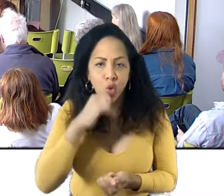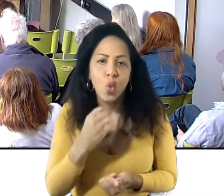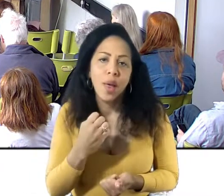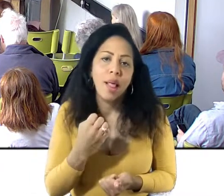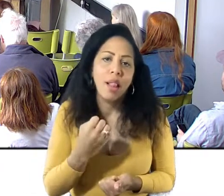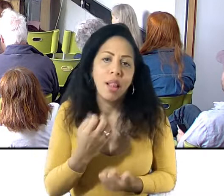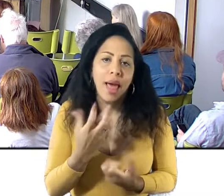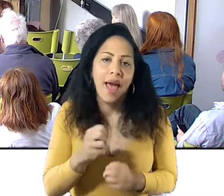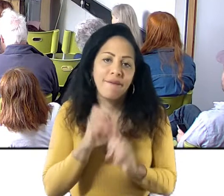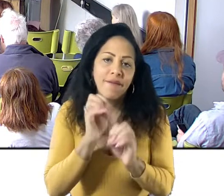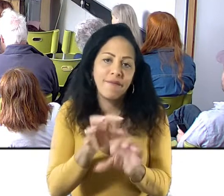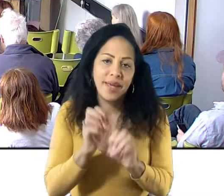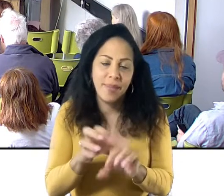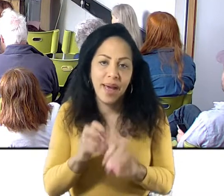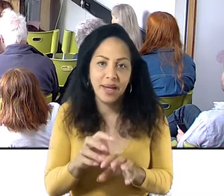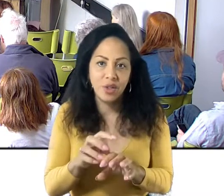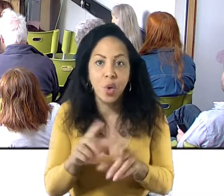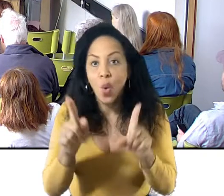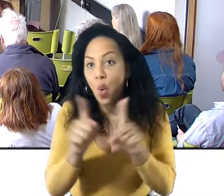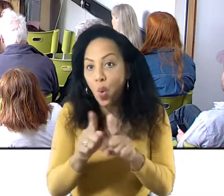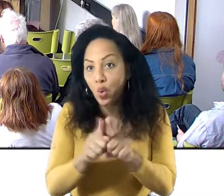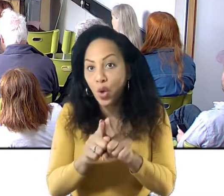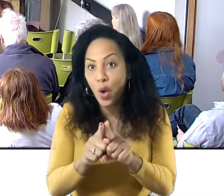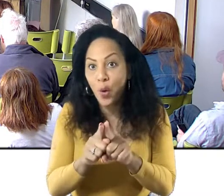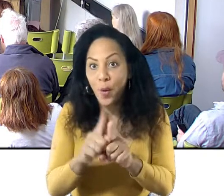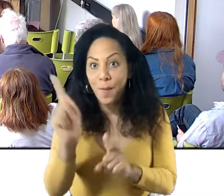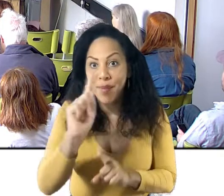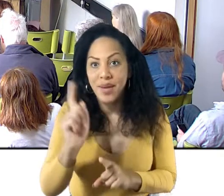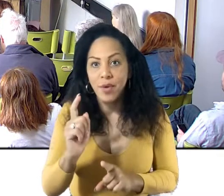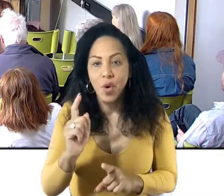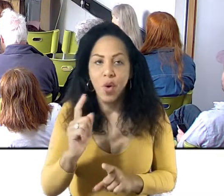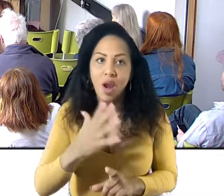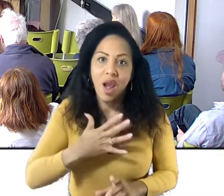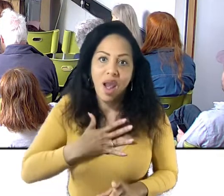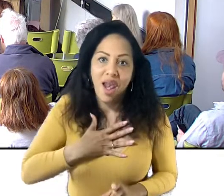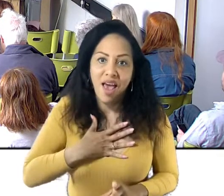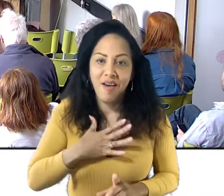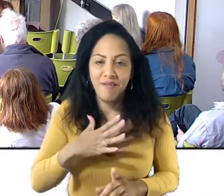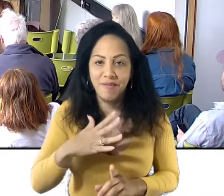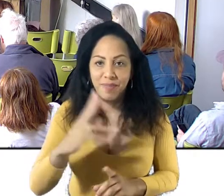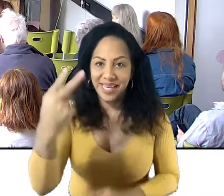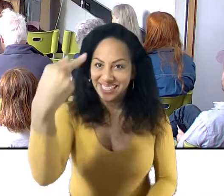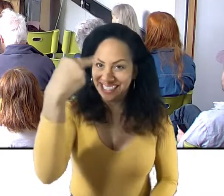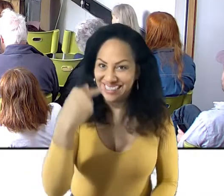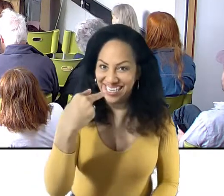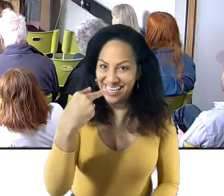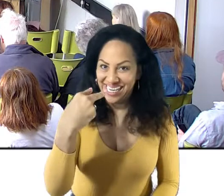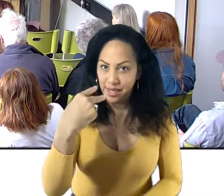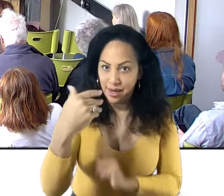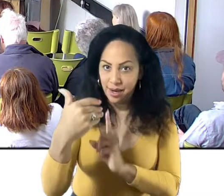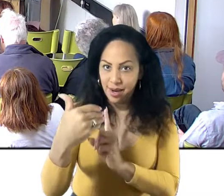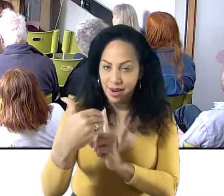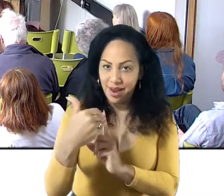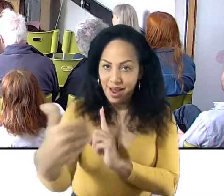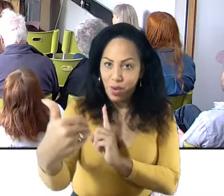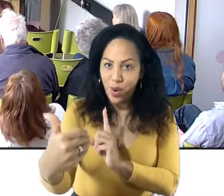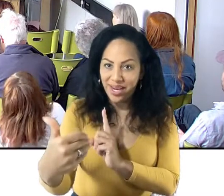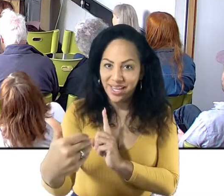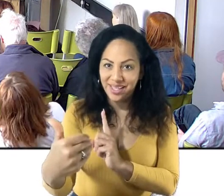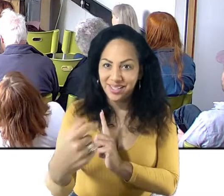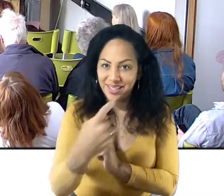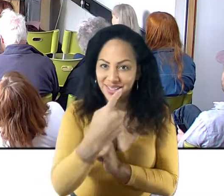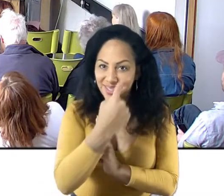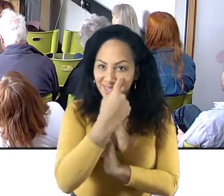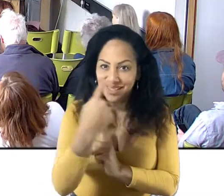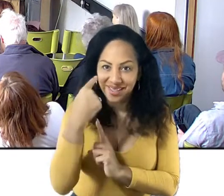seen and witnessed. And that's always been like just a big part of the work that I do anyway, regardless of what it's about. It's, you know, it's about